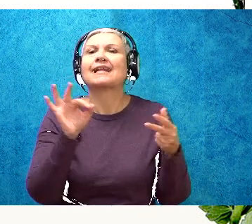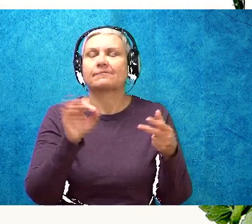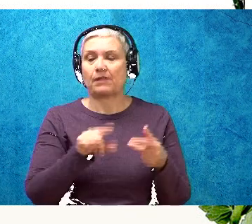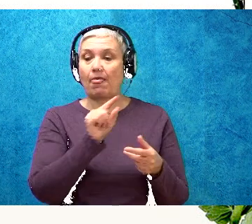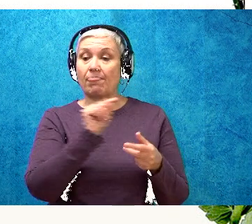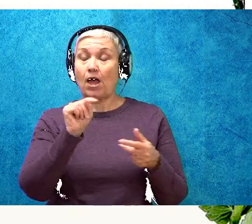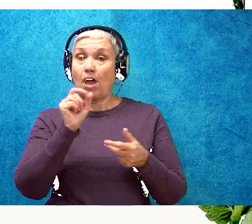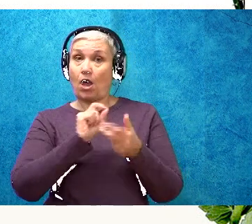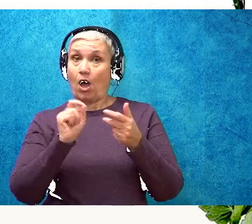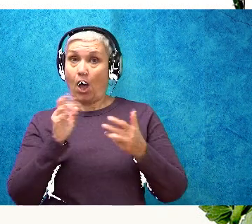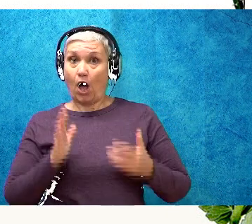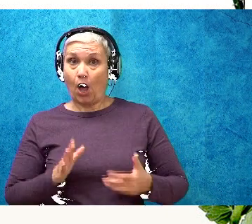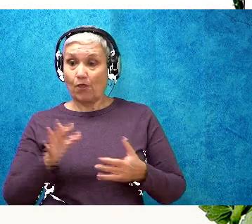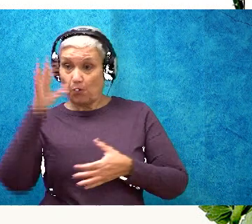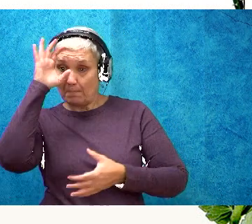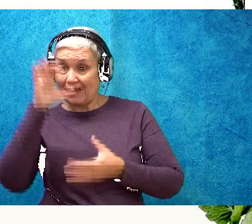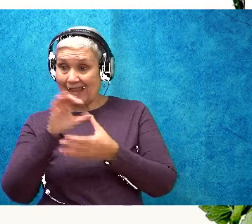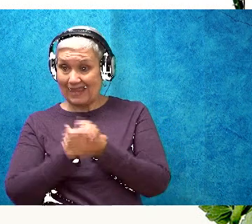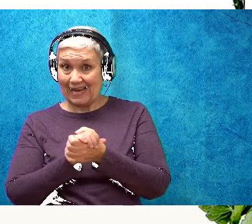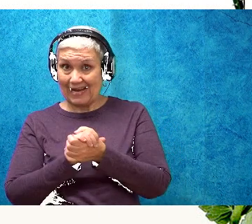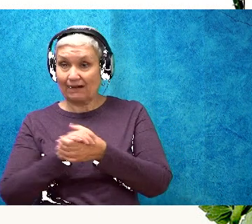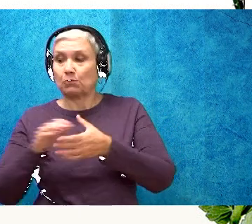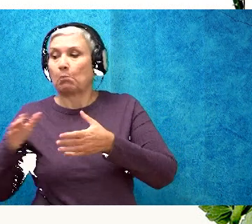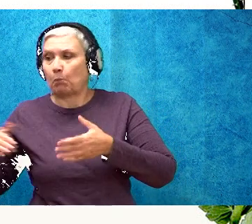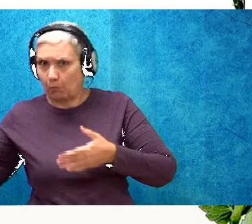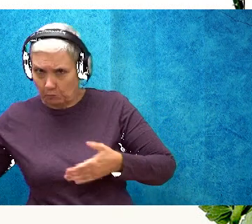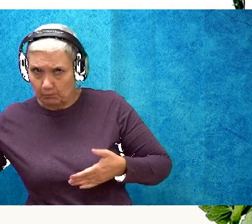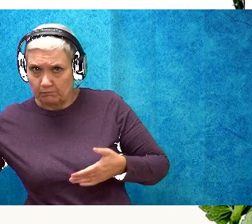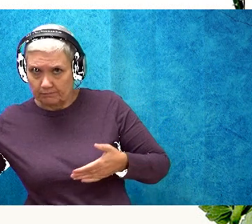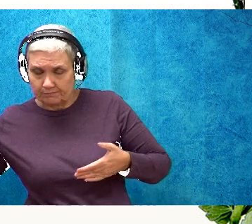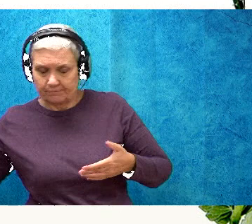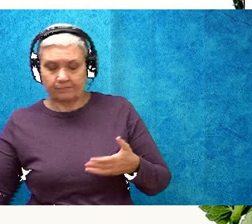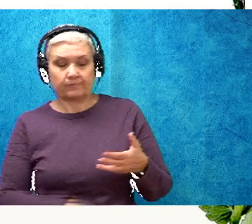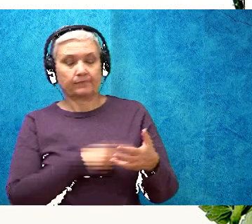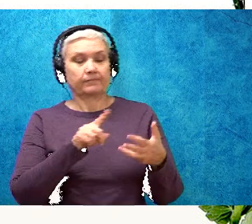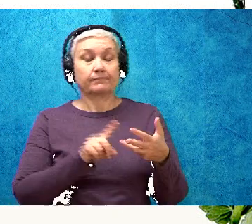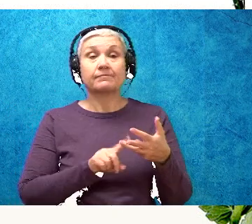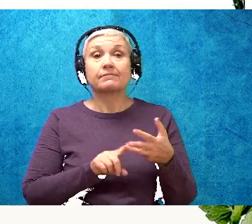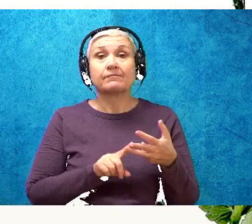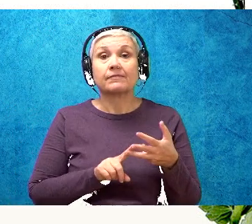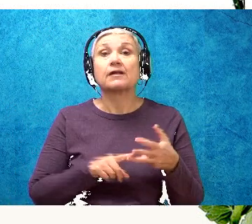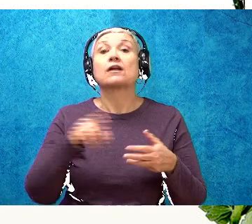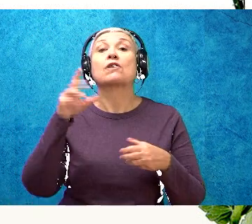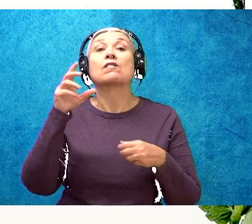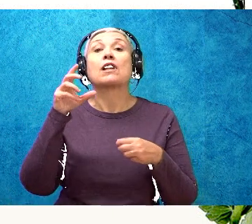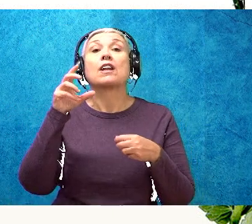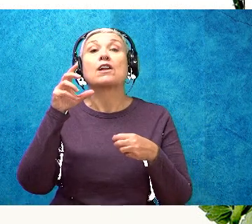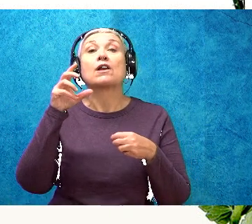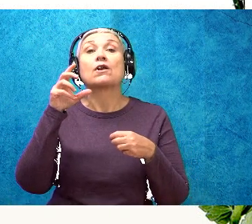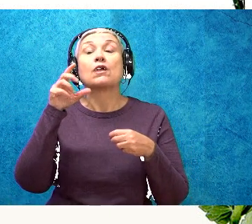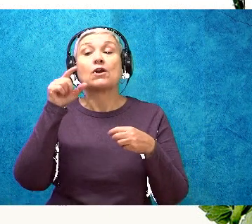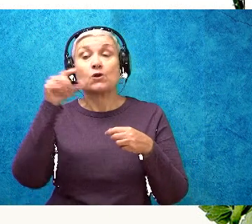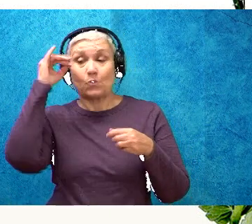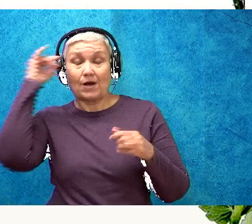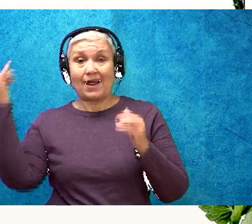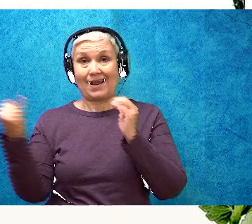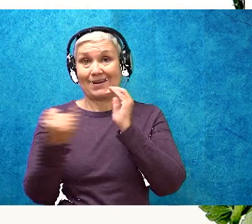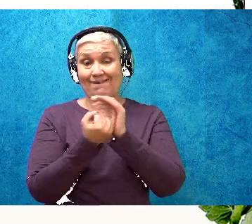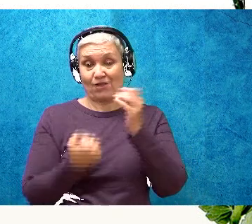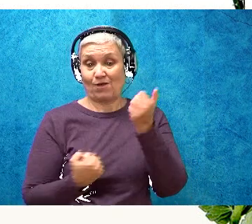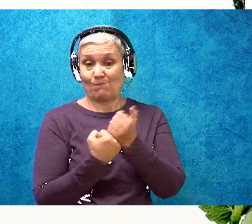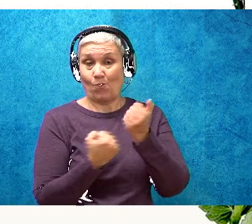respect. The author believes that trust, okay? And then you're going to identify that supporting